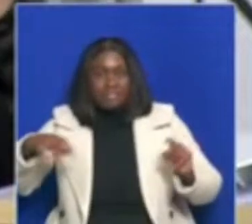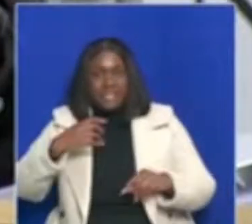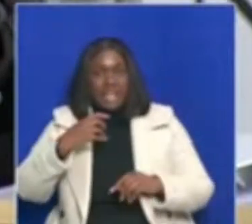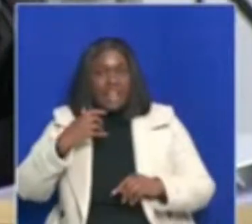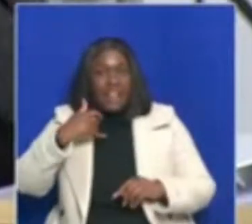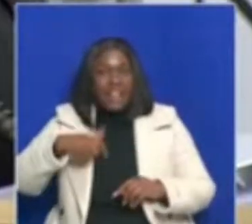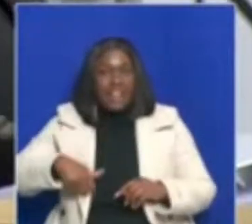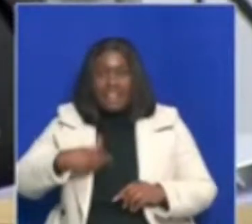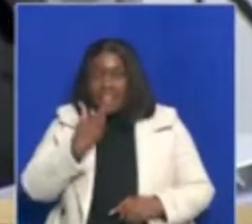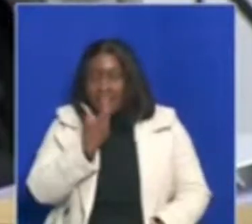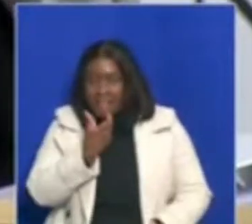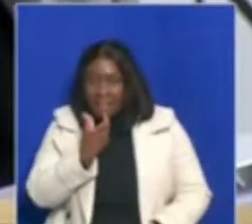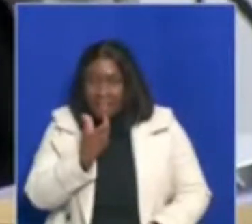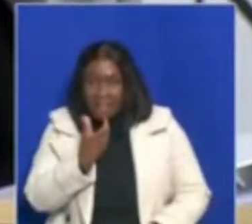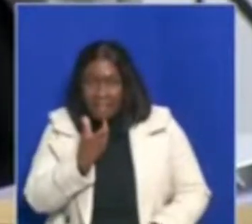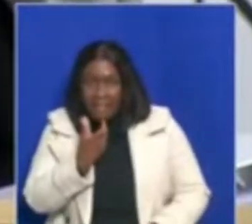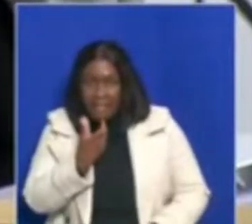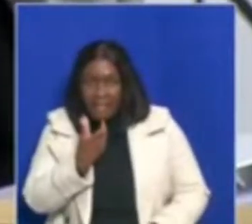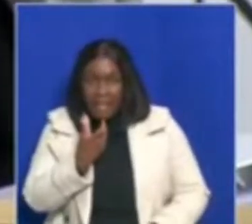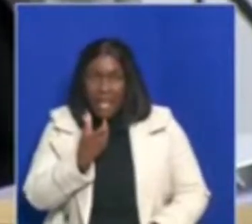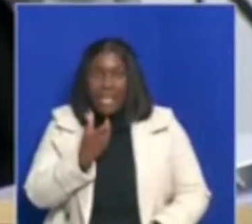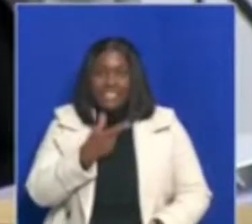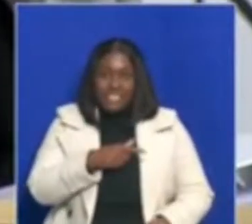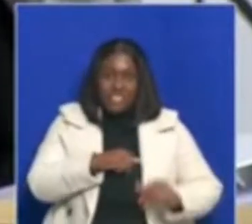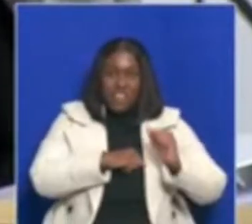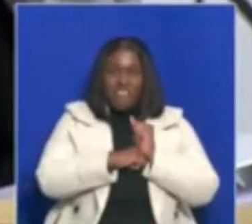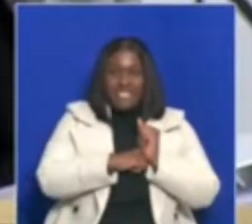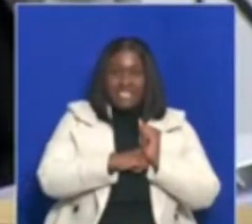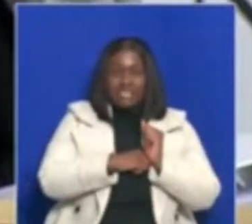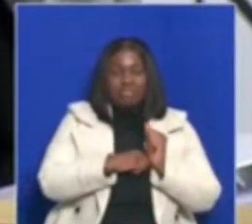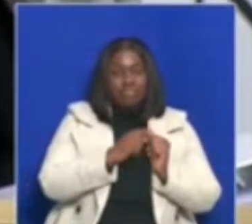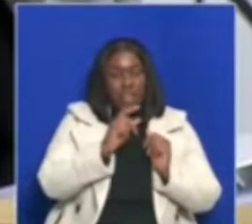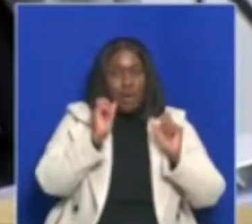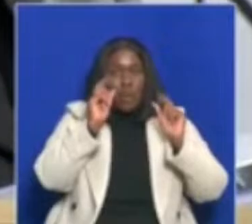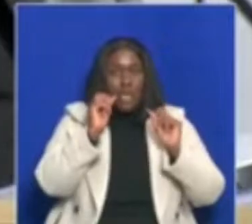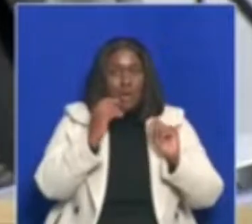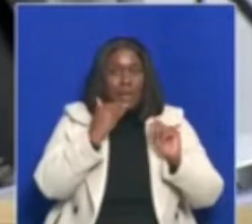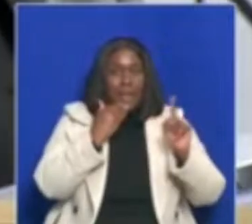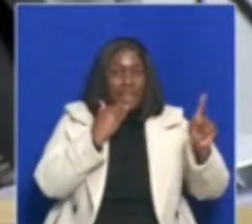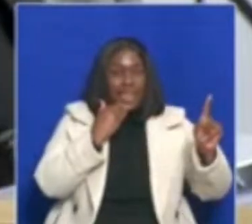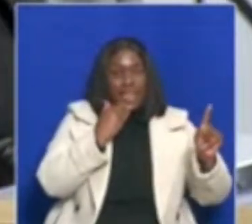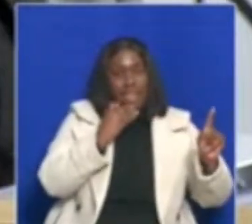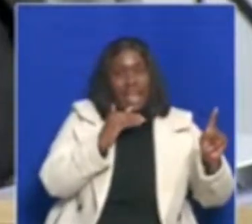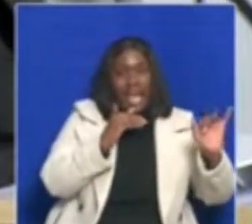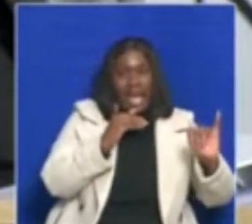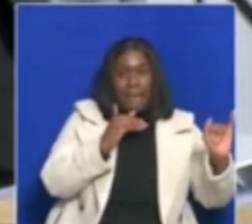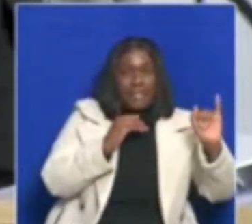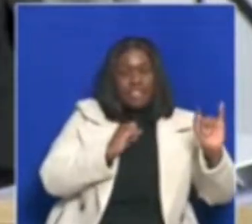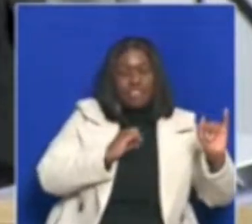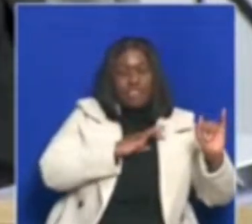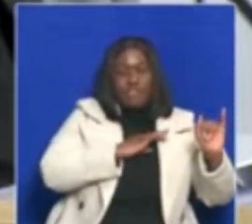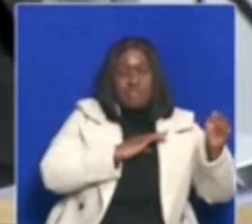control is aware of which IPID official is on standby. So there is that